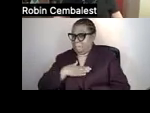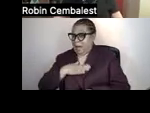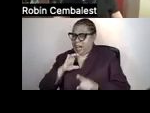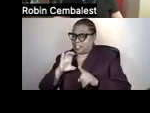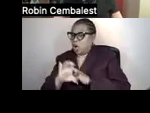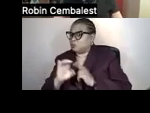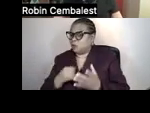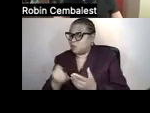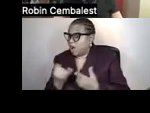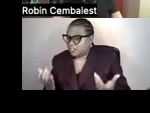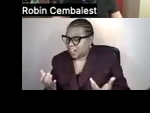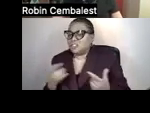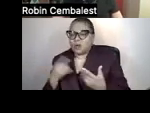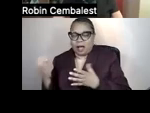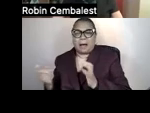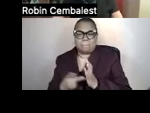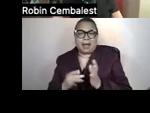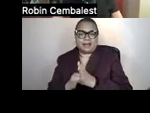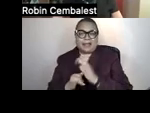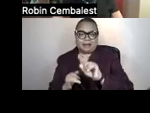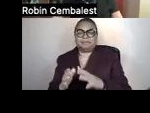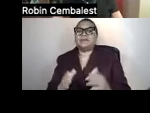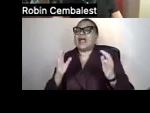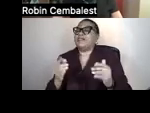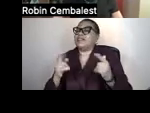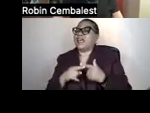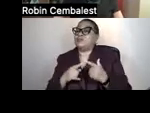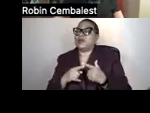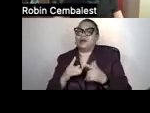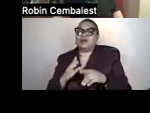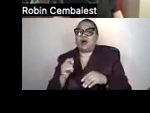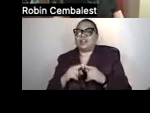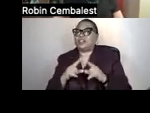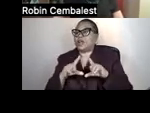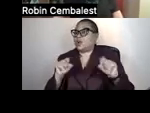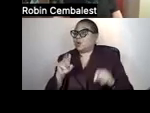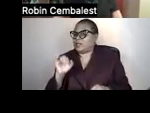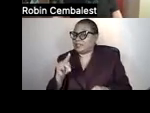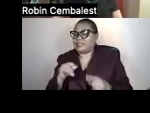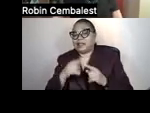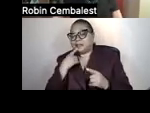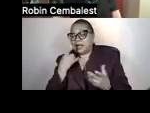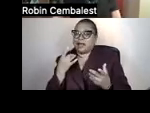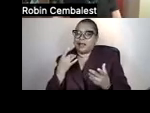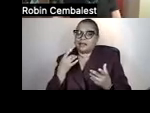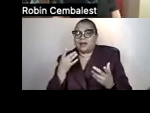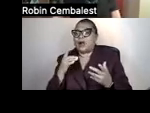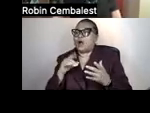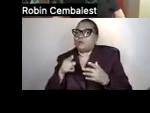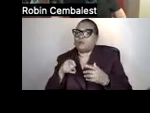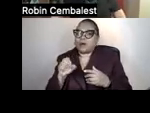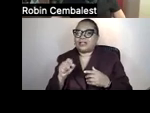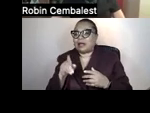cultural project. So I'm going to come back to this. And then I'm calling them the receipts, as they say, press blurbs